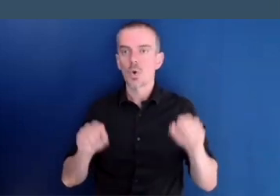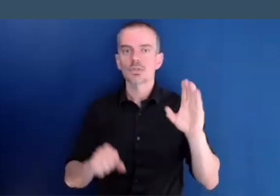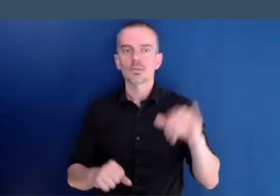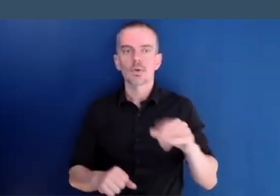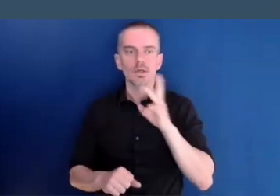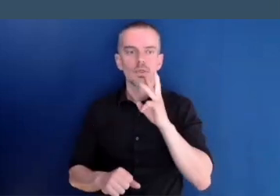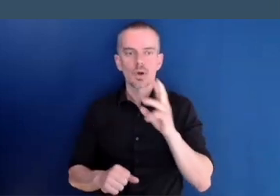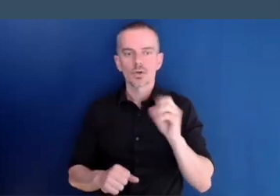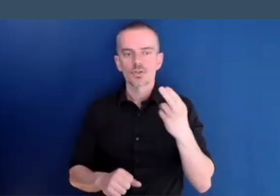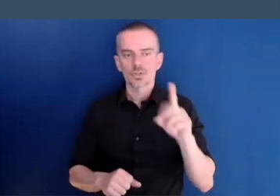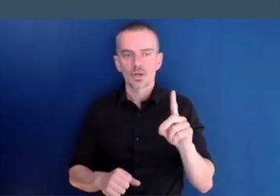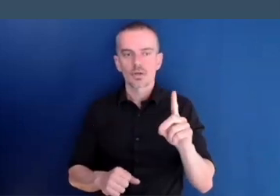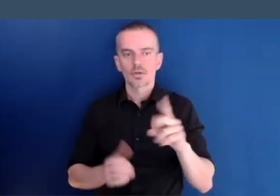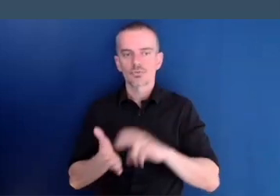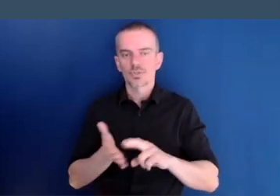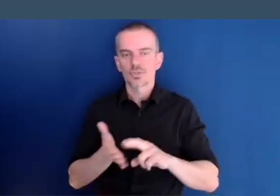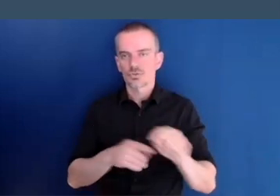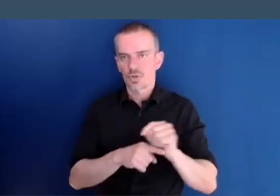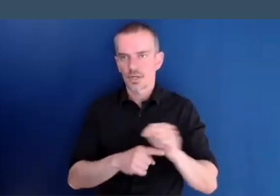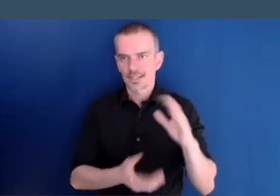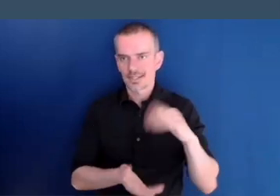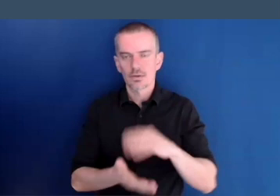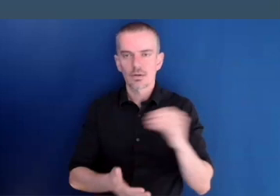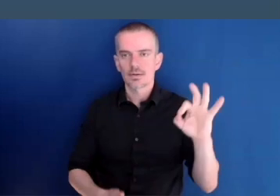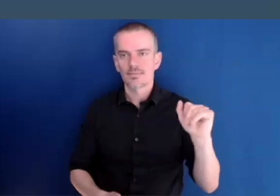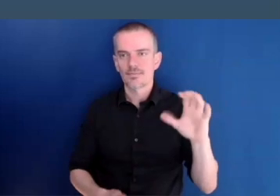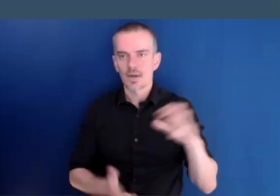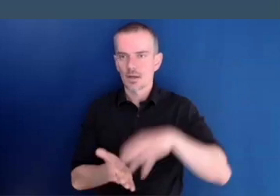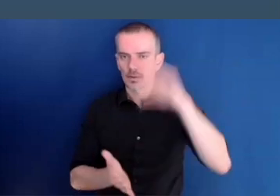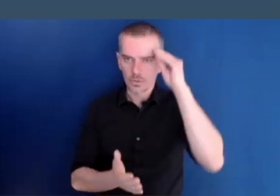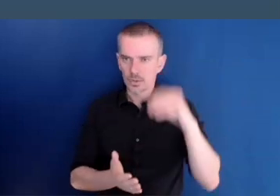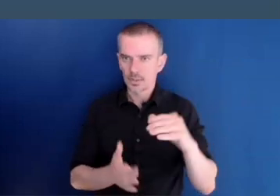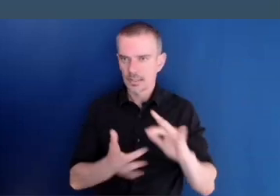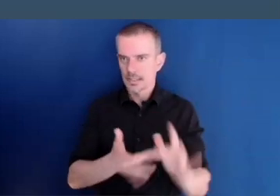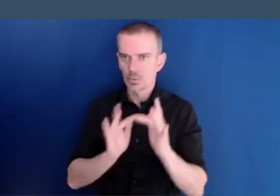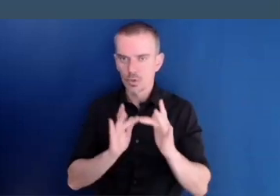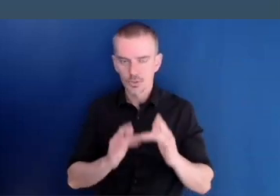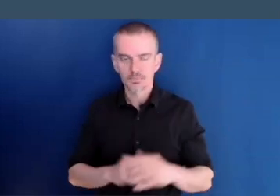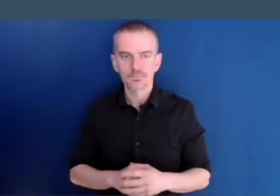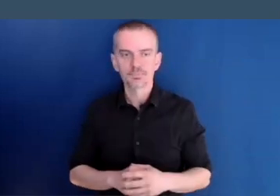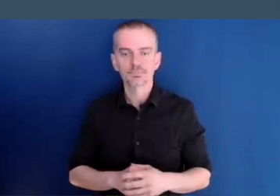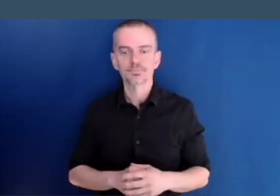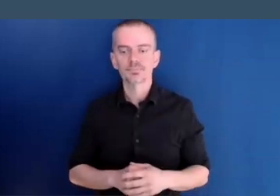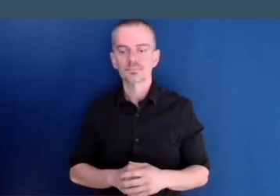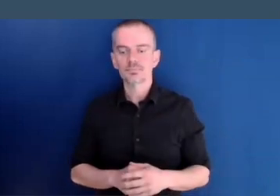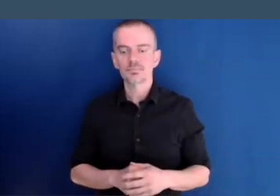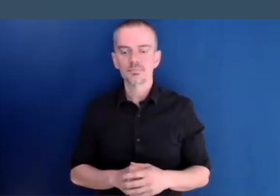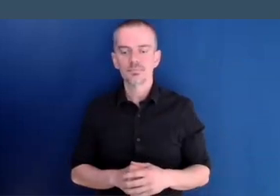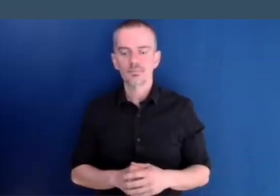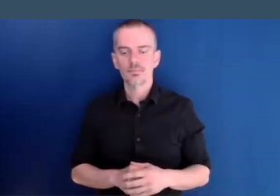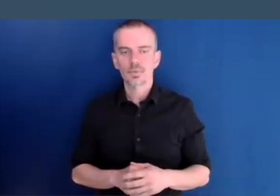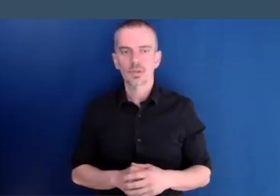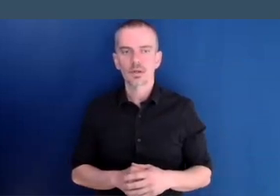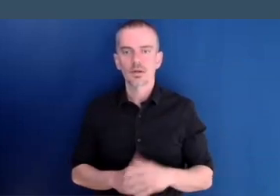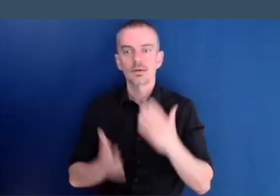Watershed Research and Training Center and the Fire Adapted Communities Learning Network. We are thankful